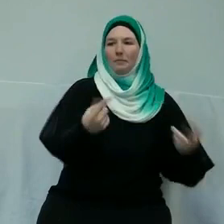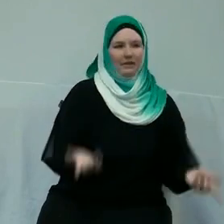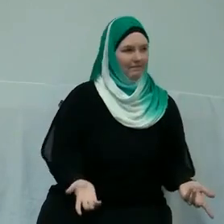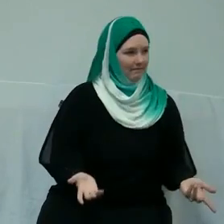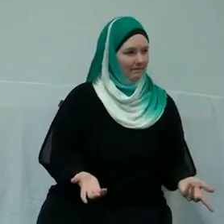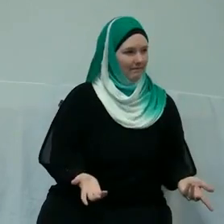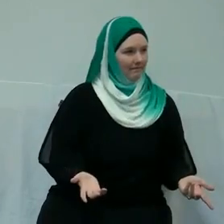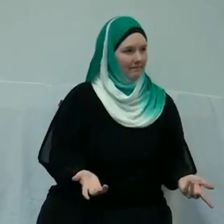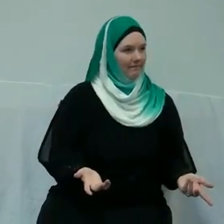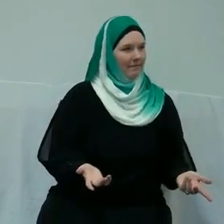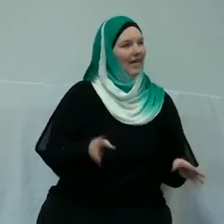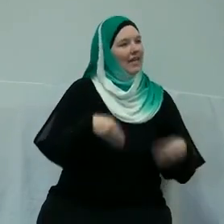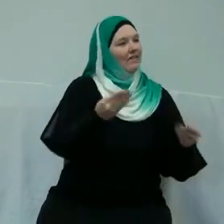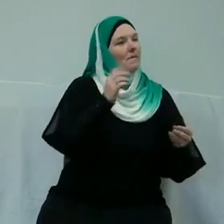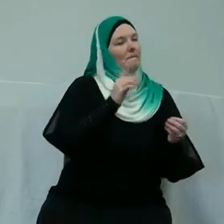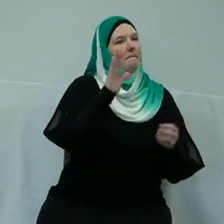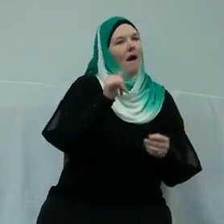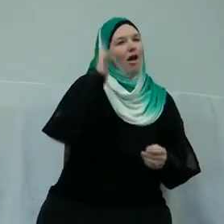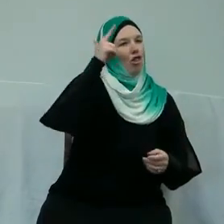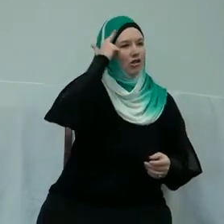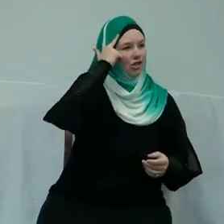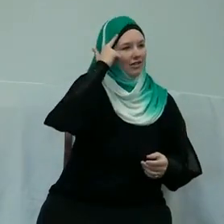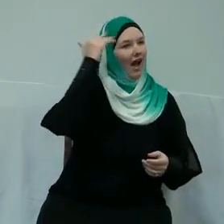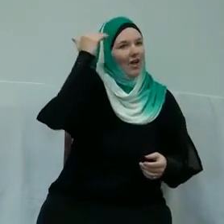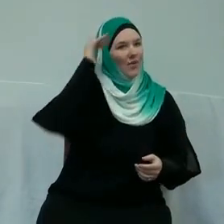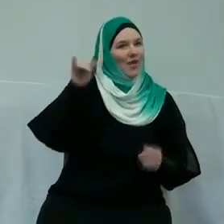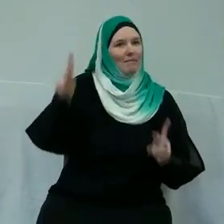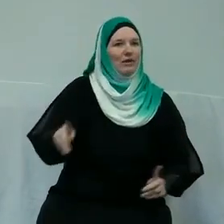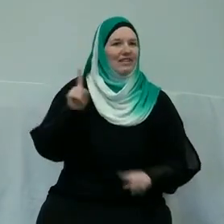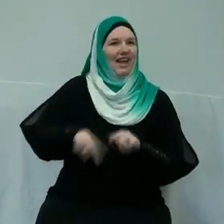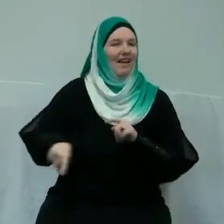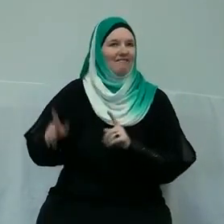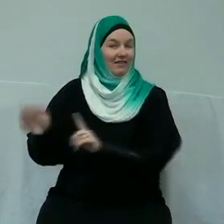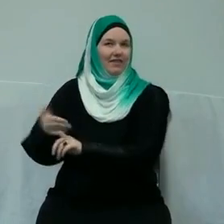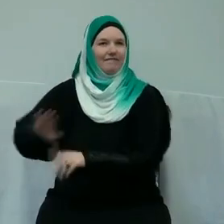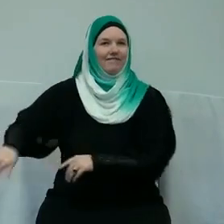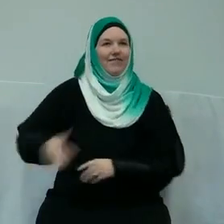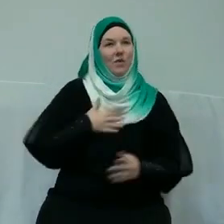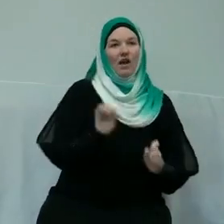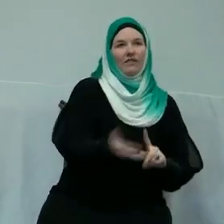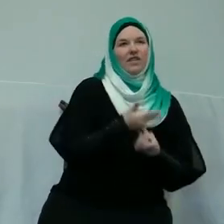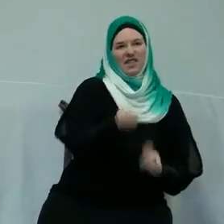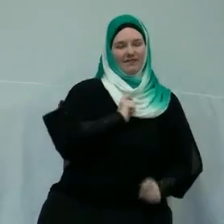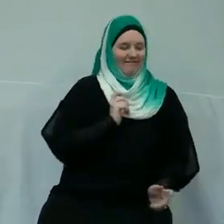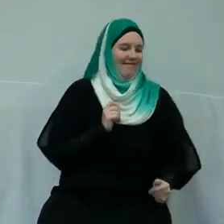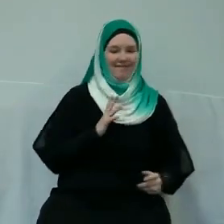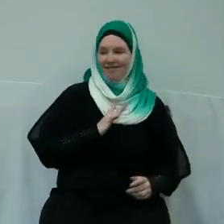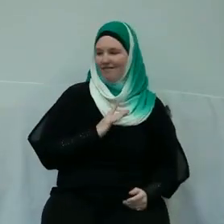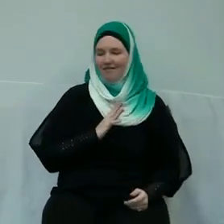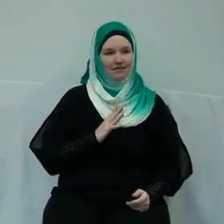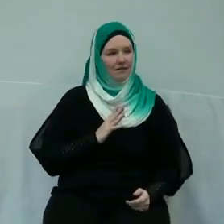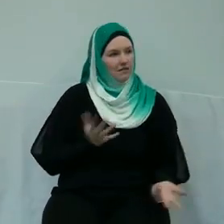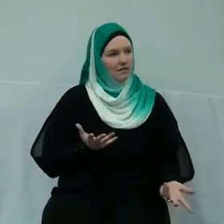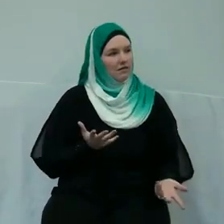by hook or crook, or by gimmicks, or by any other means, don't take it,